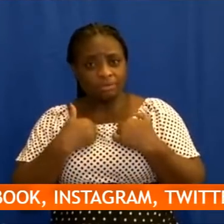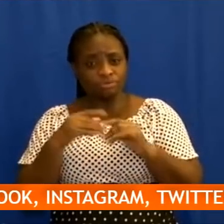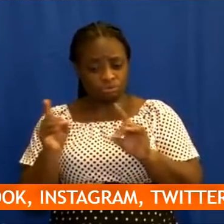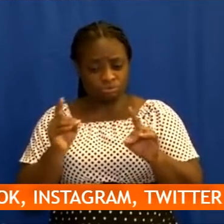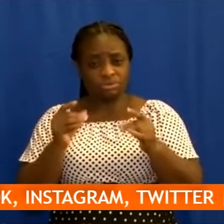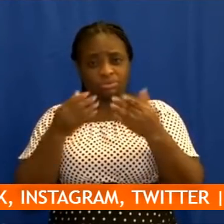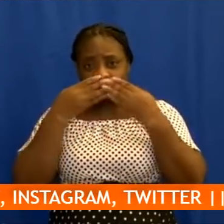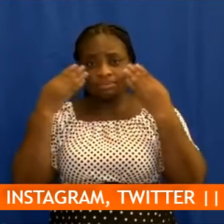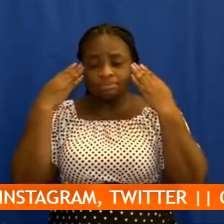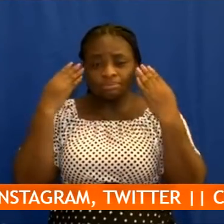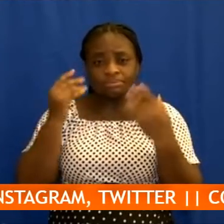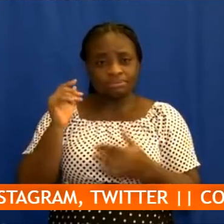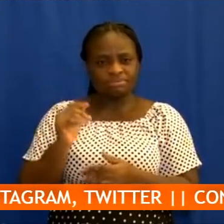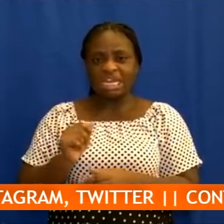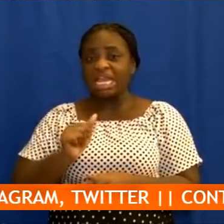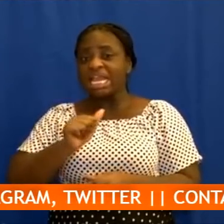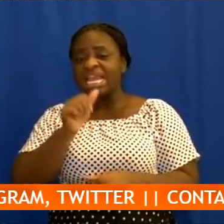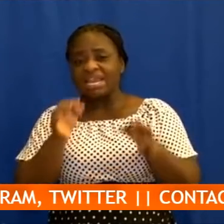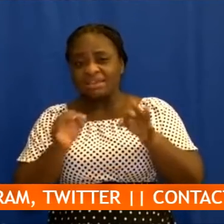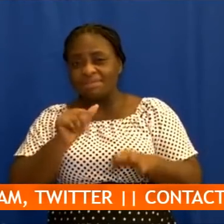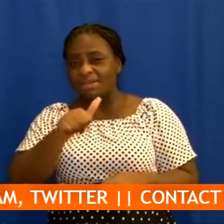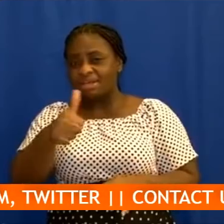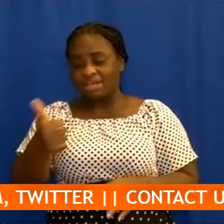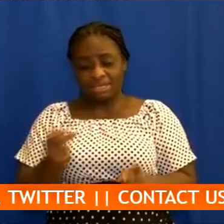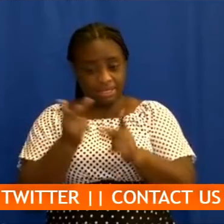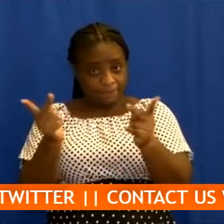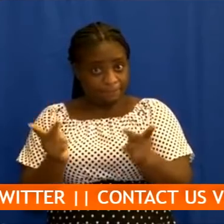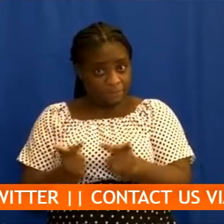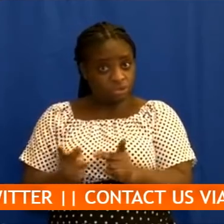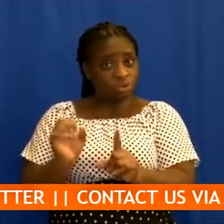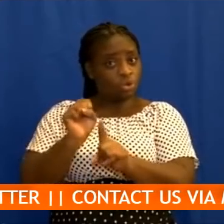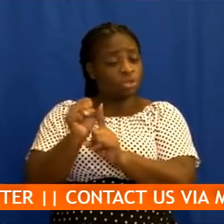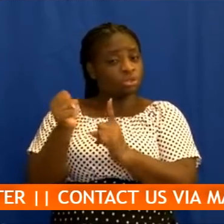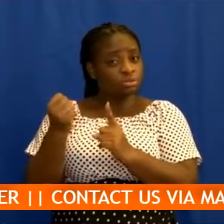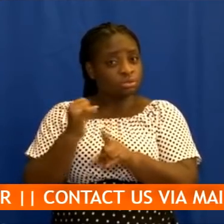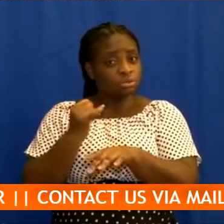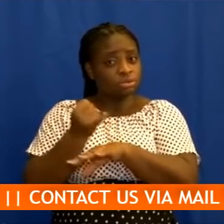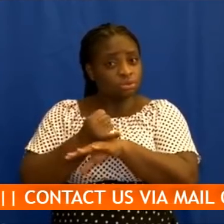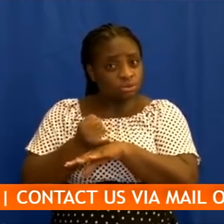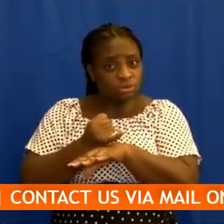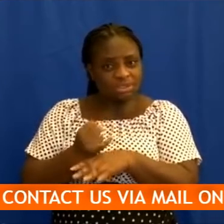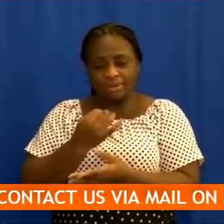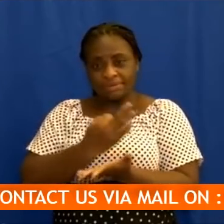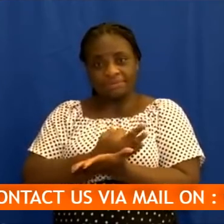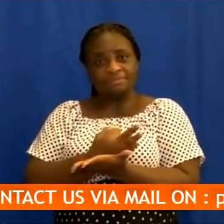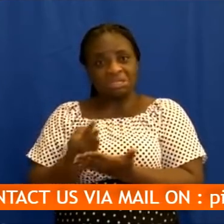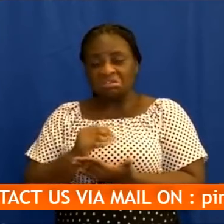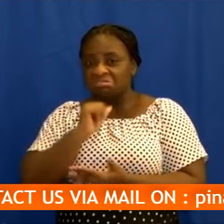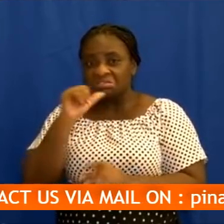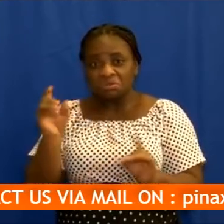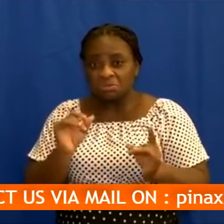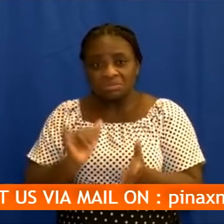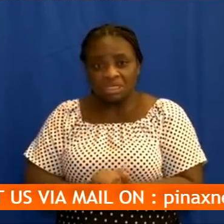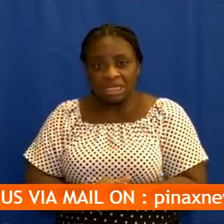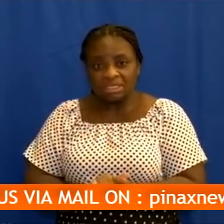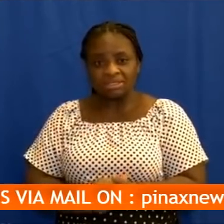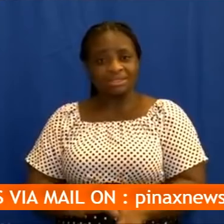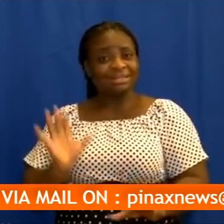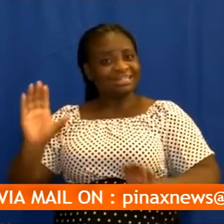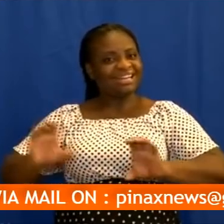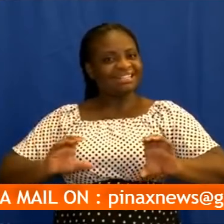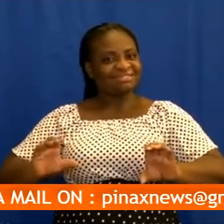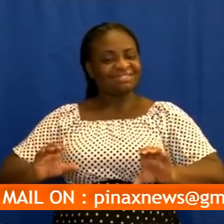rules. Should any facility or institution fail to comply with these directives, its activities